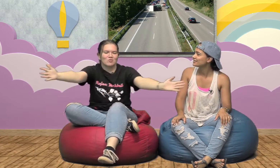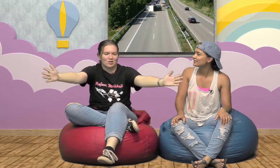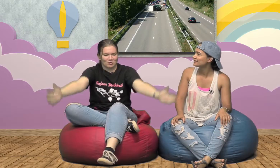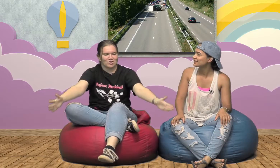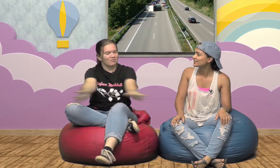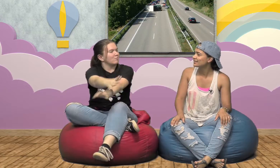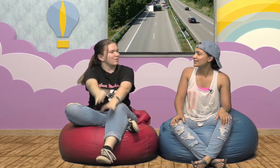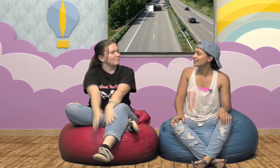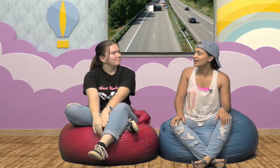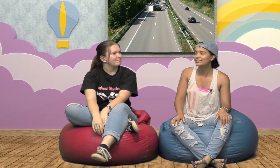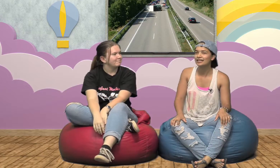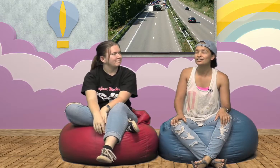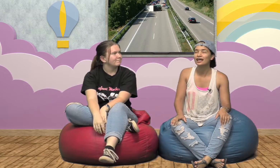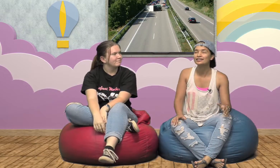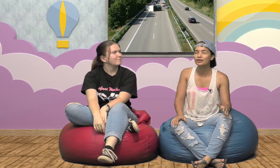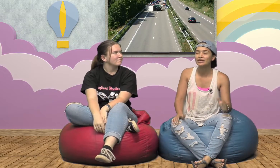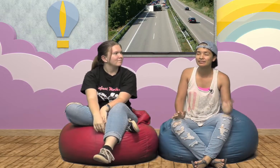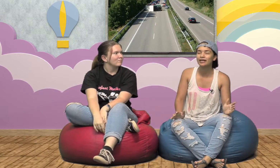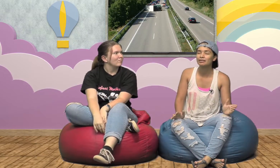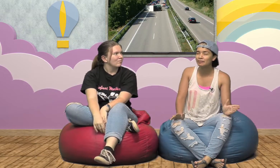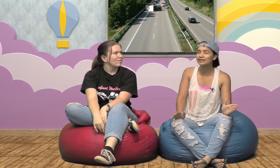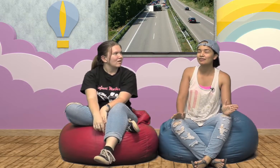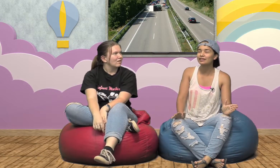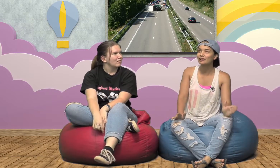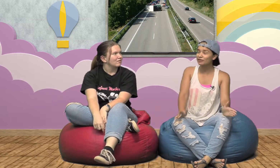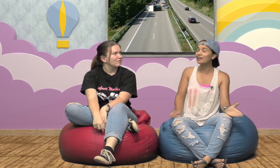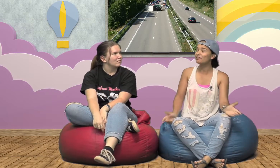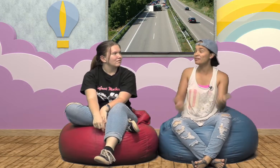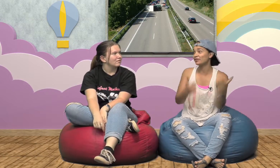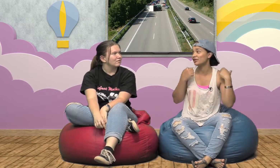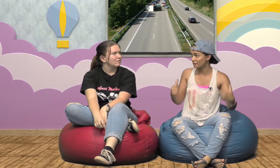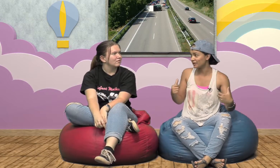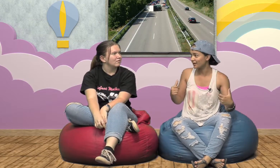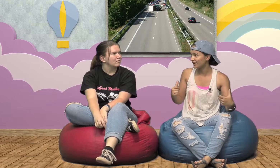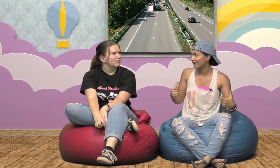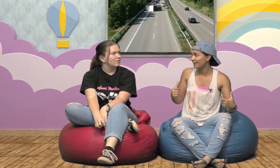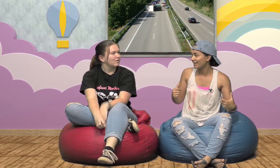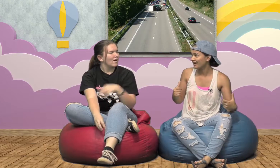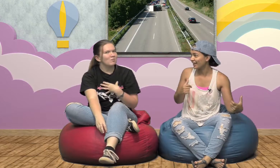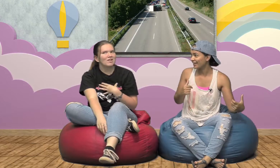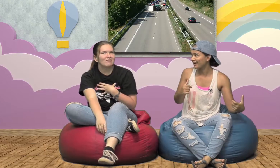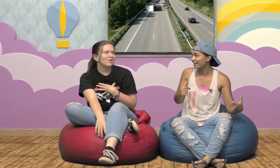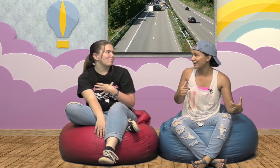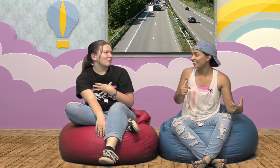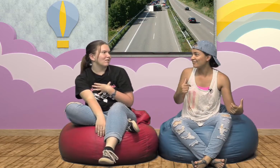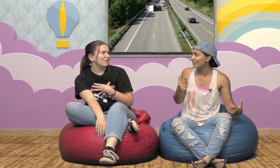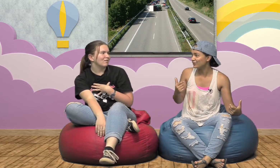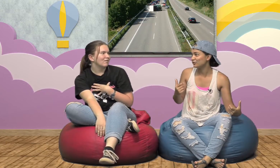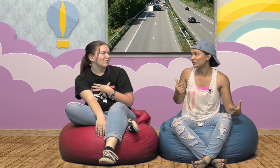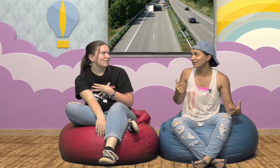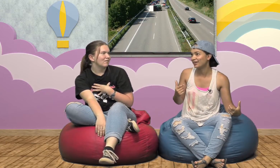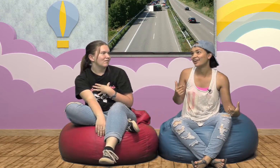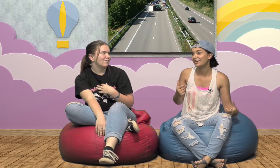all central coast of Namibia. That sounds like so much fun. But please, Irene, don't bring COVID back to Namibia. I'm not leaving